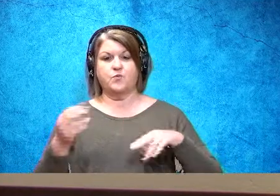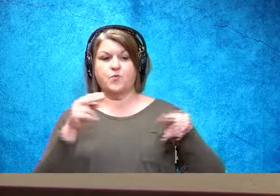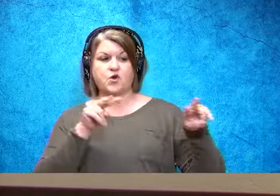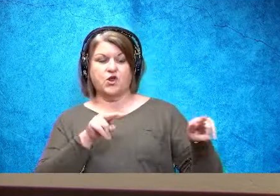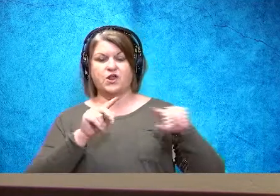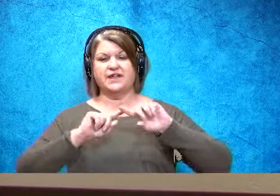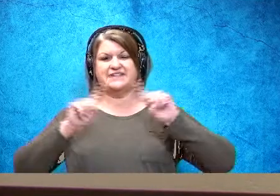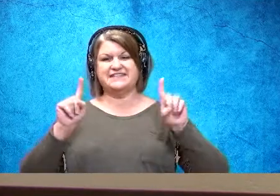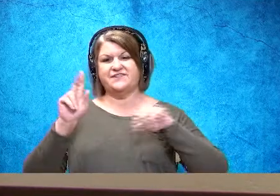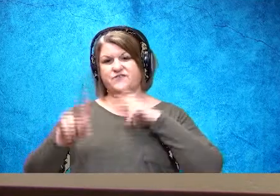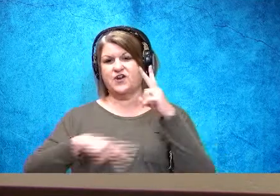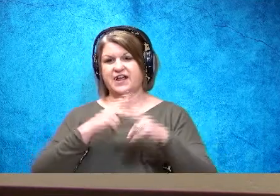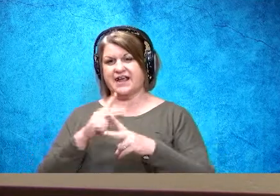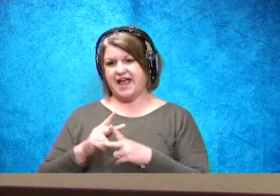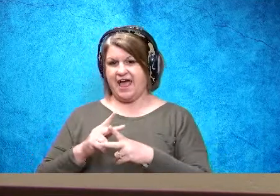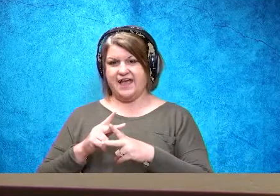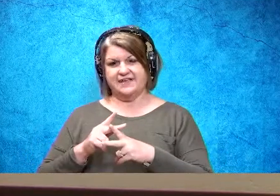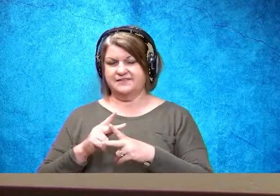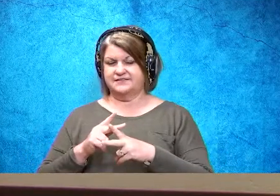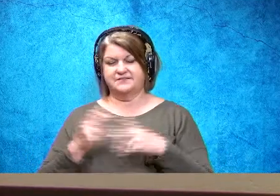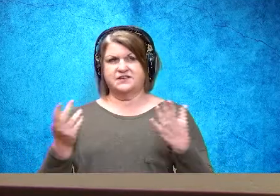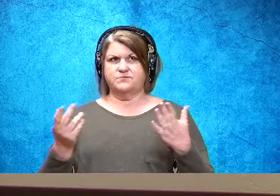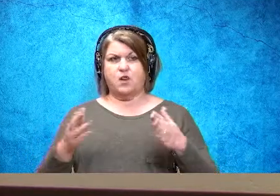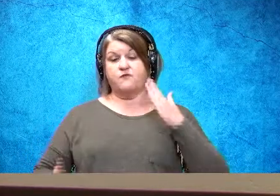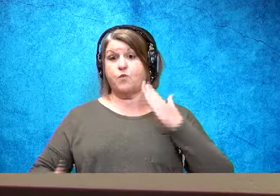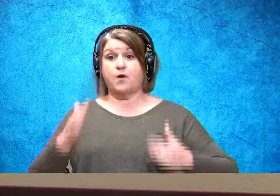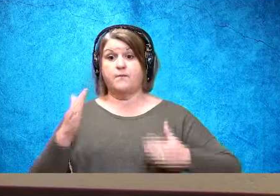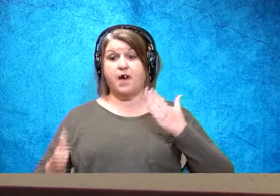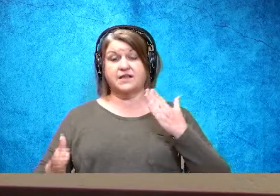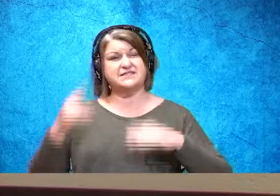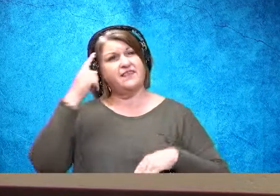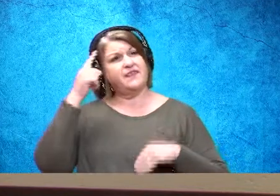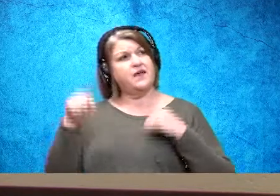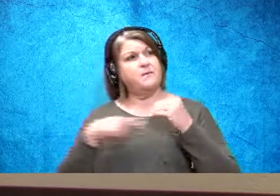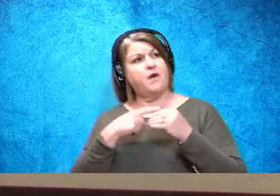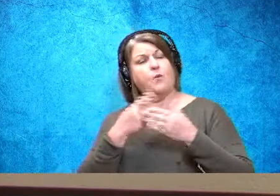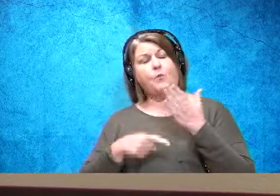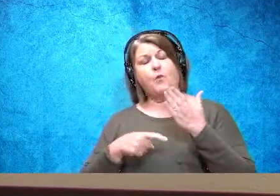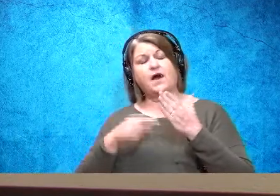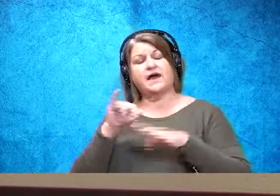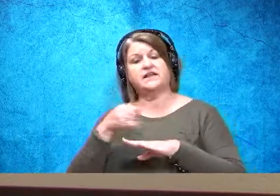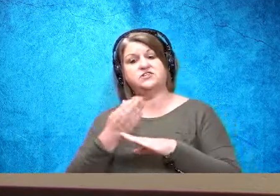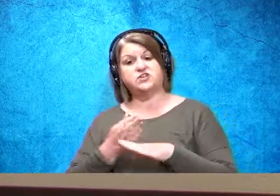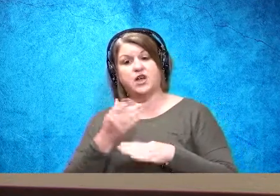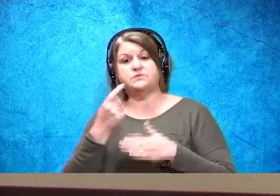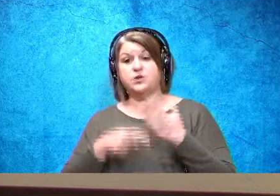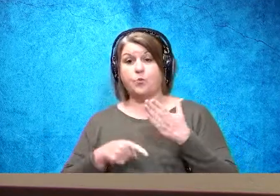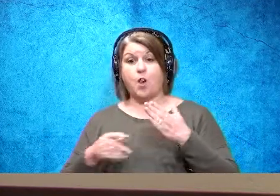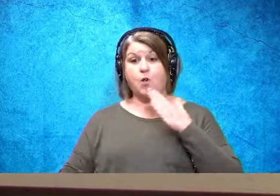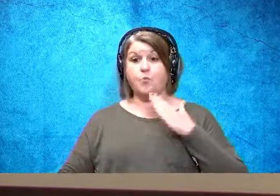robots and talk about what kind of jobs and what robots can do.